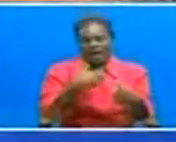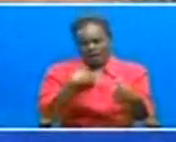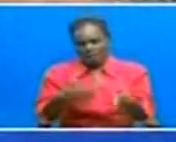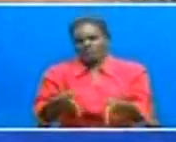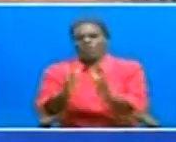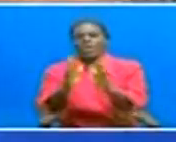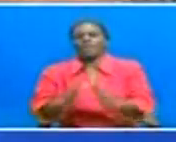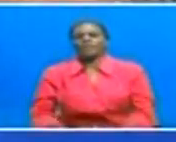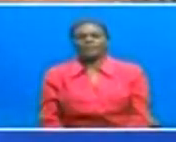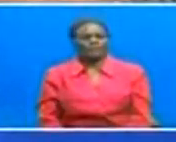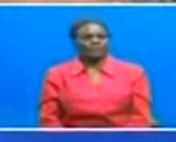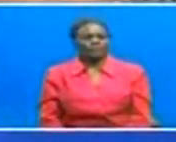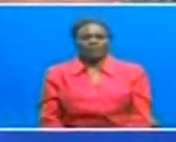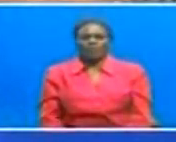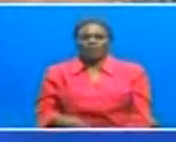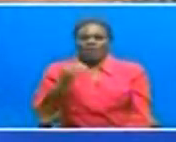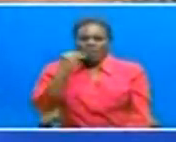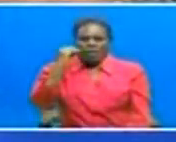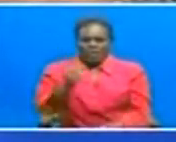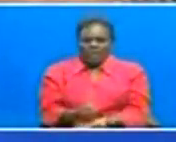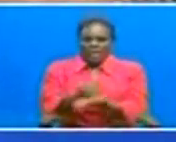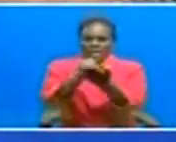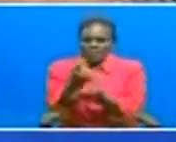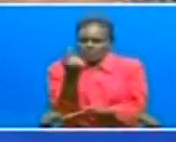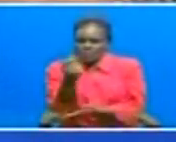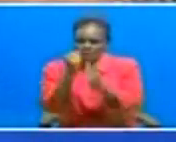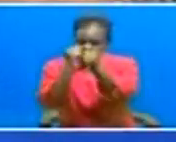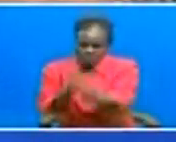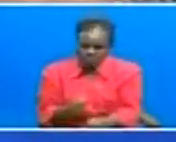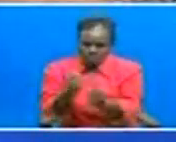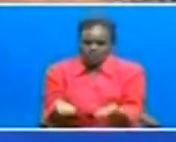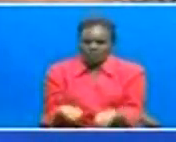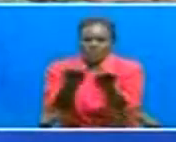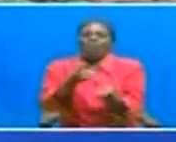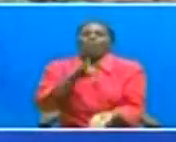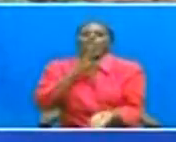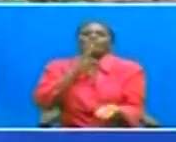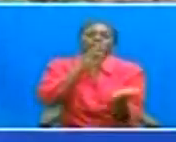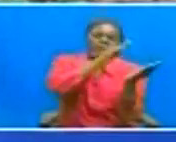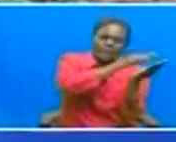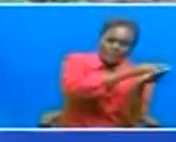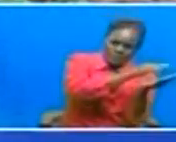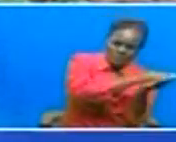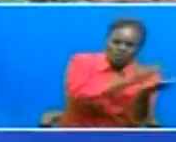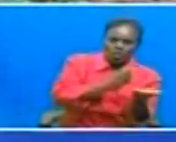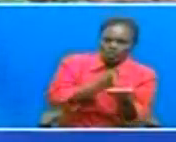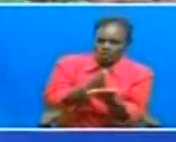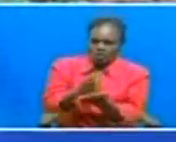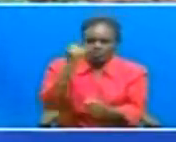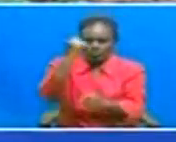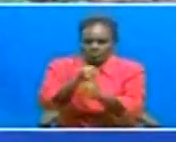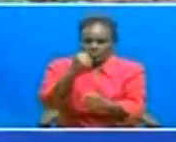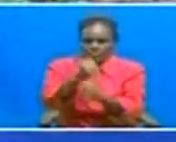you. Rooted in the hope of helping smallholder farmers improve water conservation and increase crop yields through the manufacture